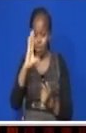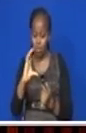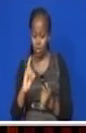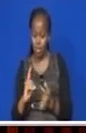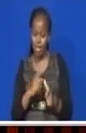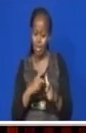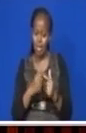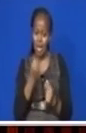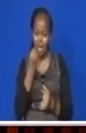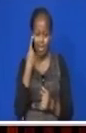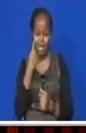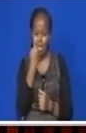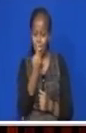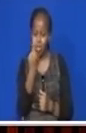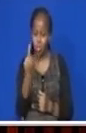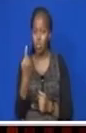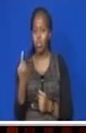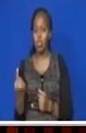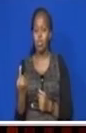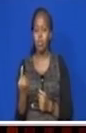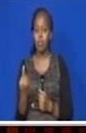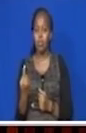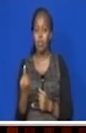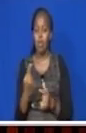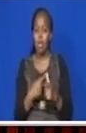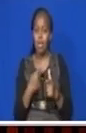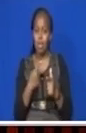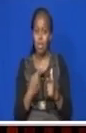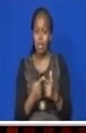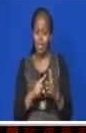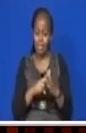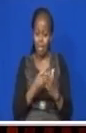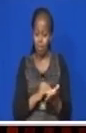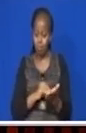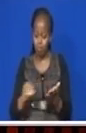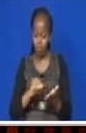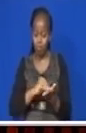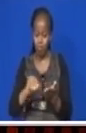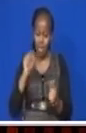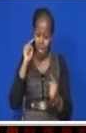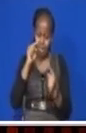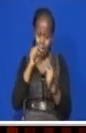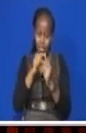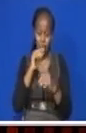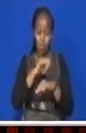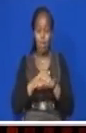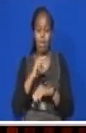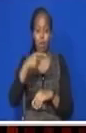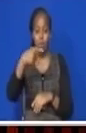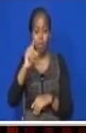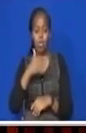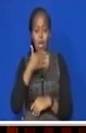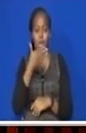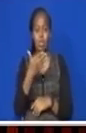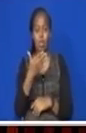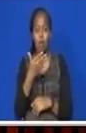okay? Once you've understood the choices, then you go eliminating one by one until you get to the correct answer, all right? Out